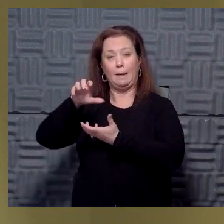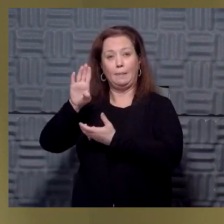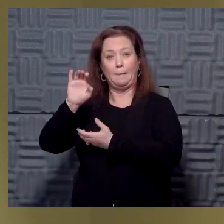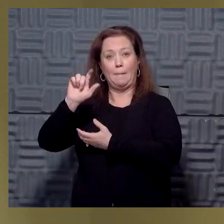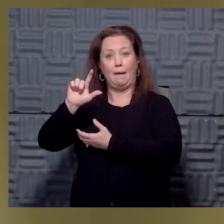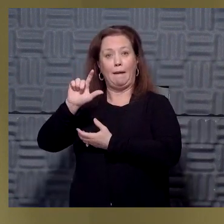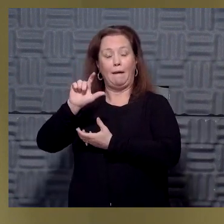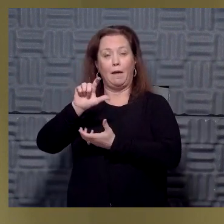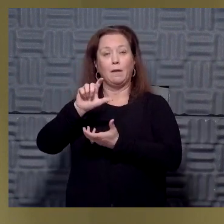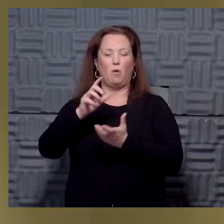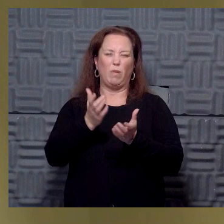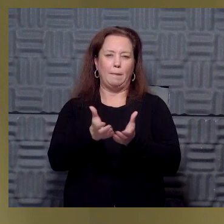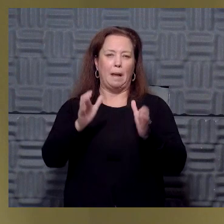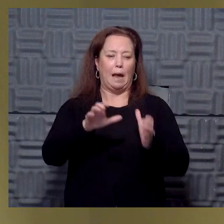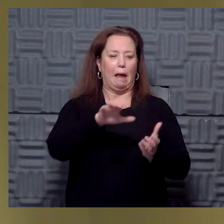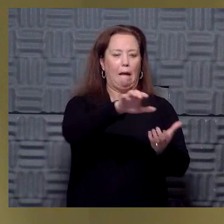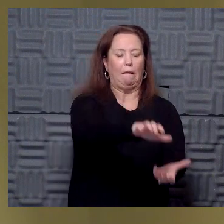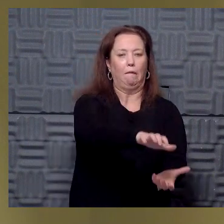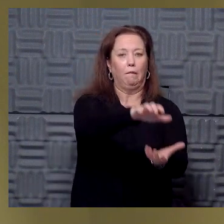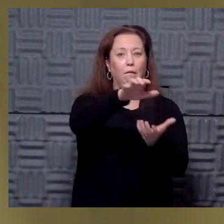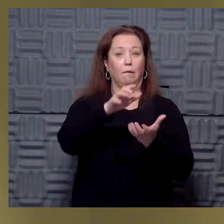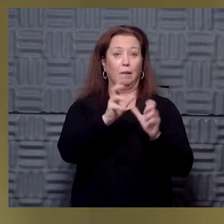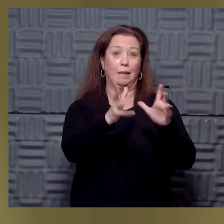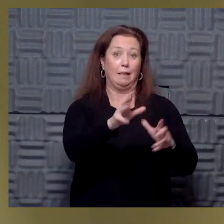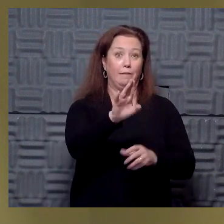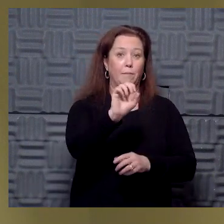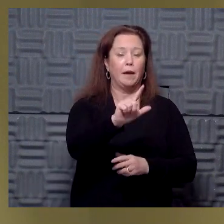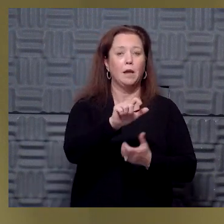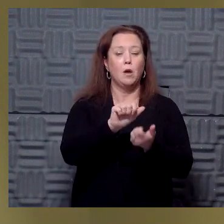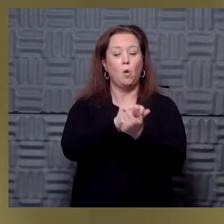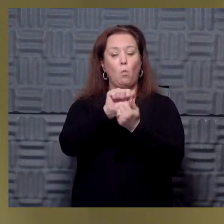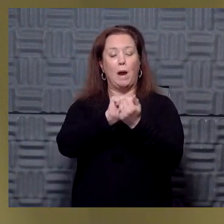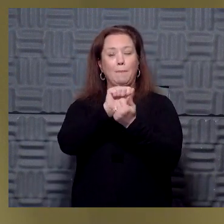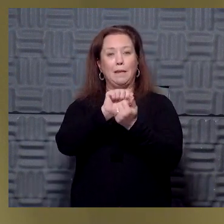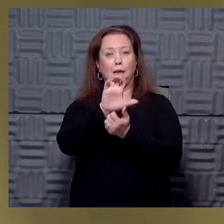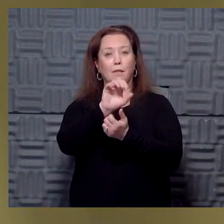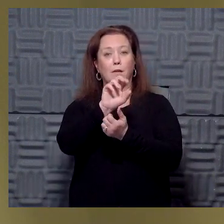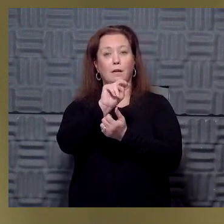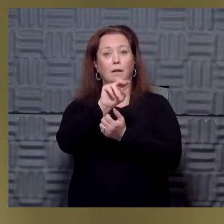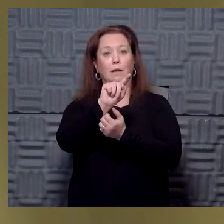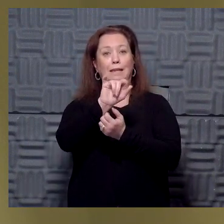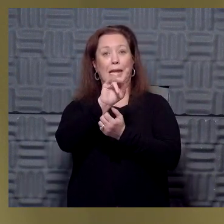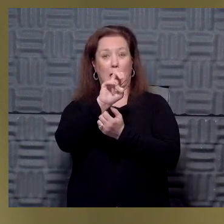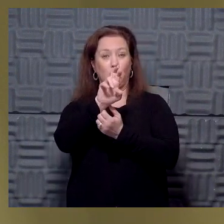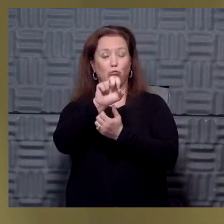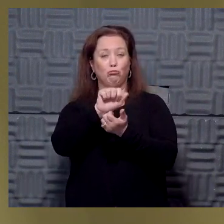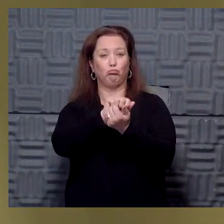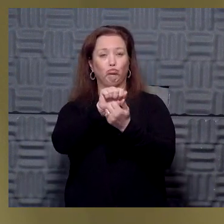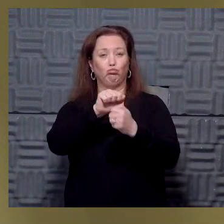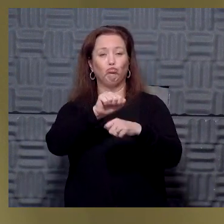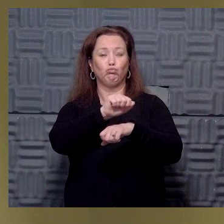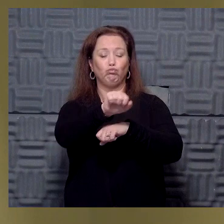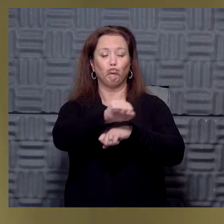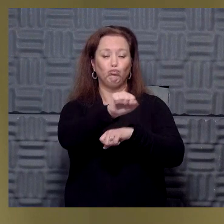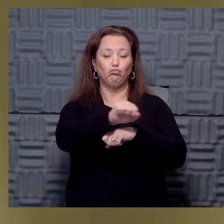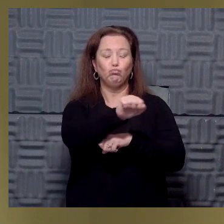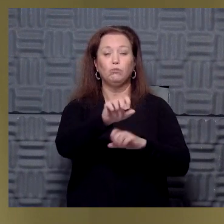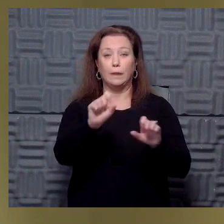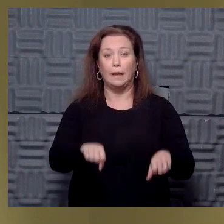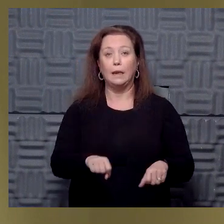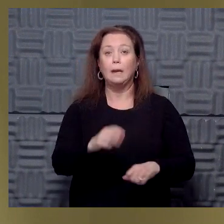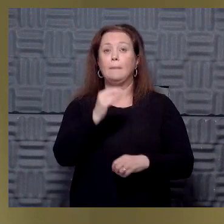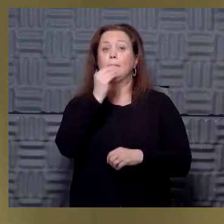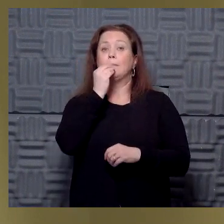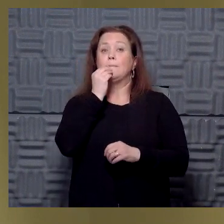bag on the porch and taking the specific containers in, wiping down the containers. You also more than welcome to put the